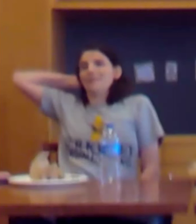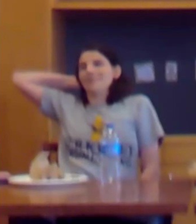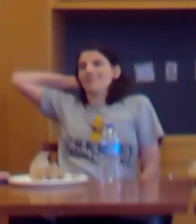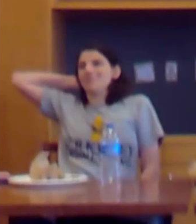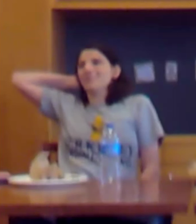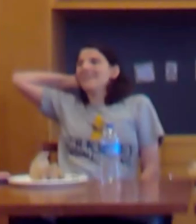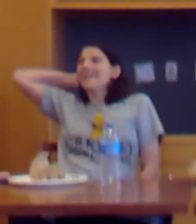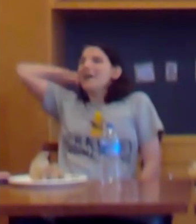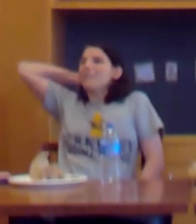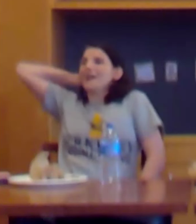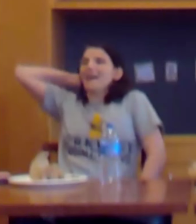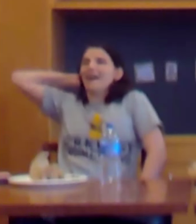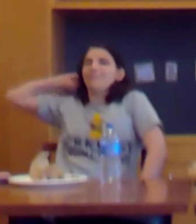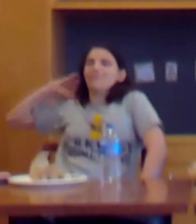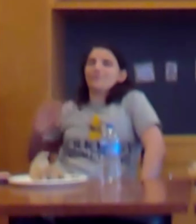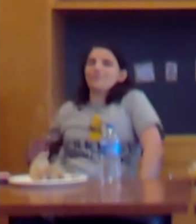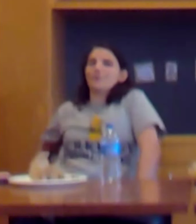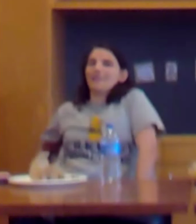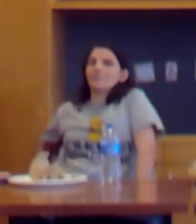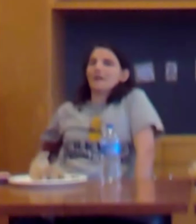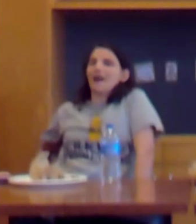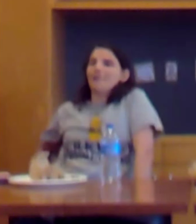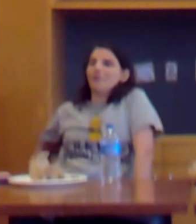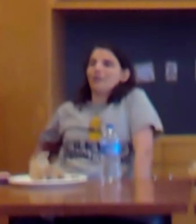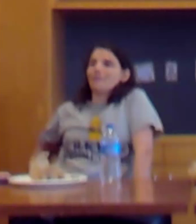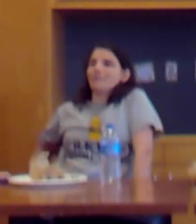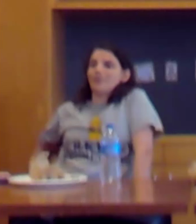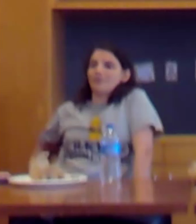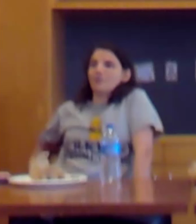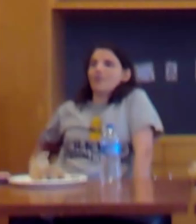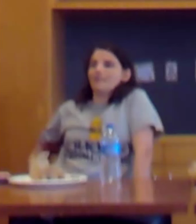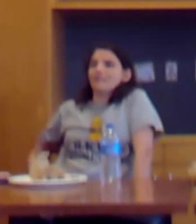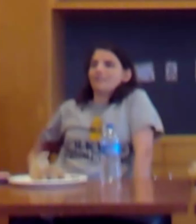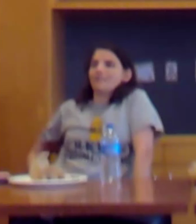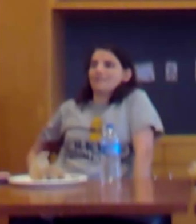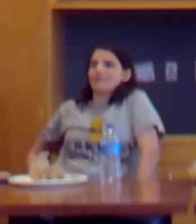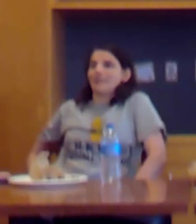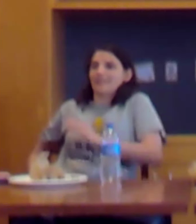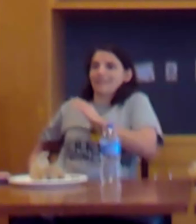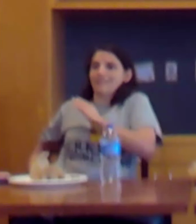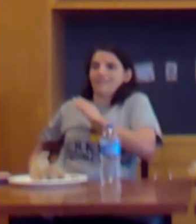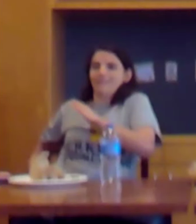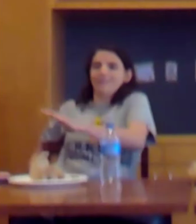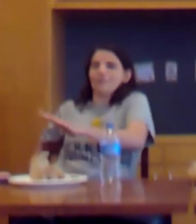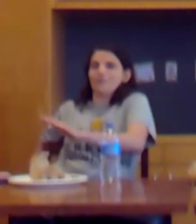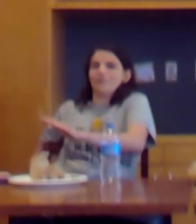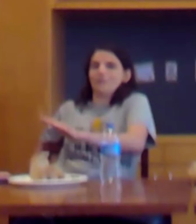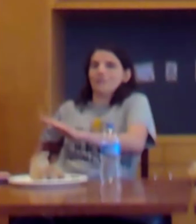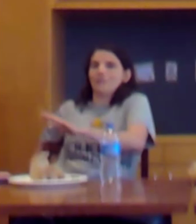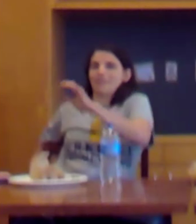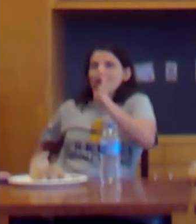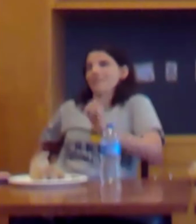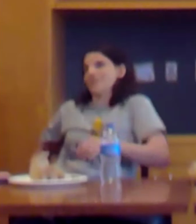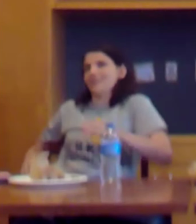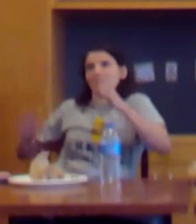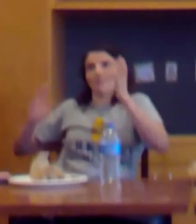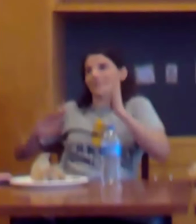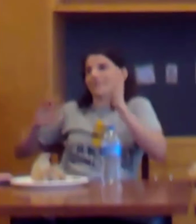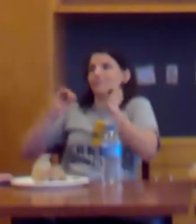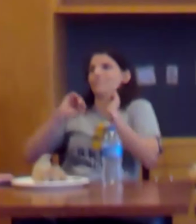before, and it's not doing so well. But so that's good. But I know a lot of people that just take this like they just this is